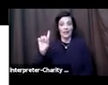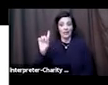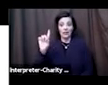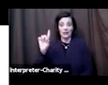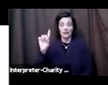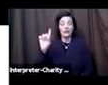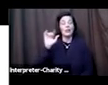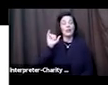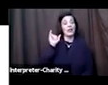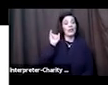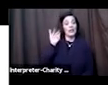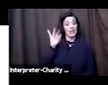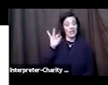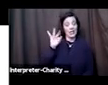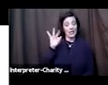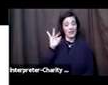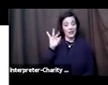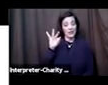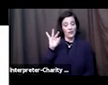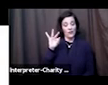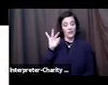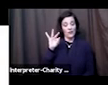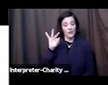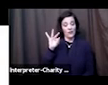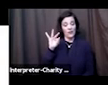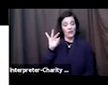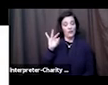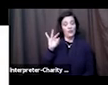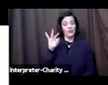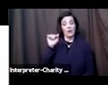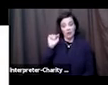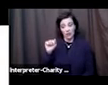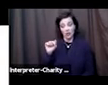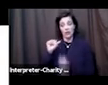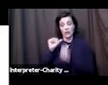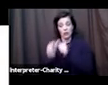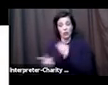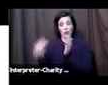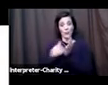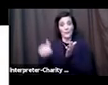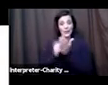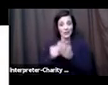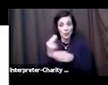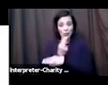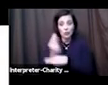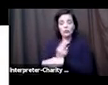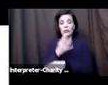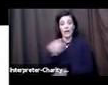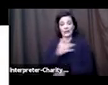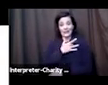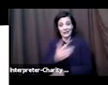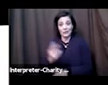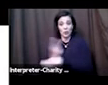If there's something that can withstand repeated use, that is typically used for a